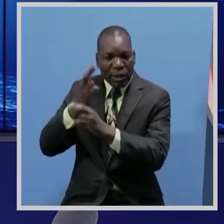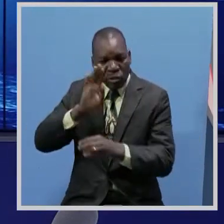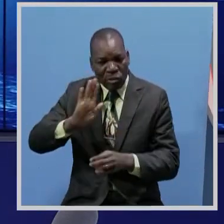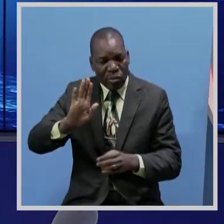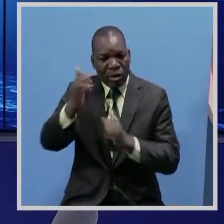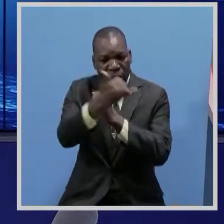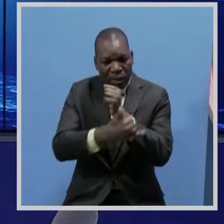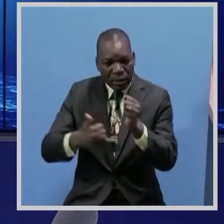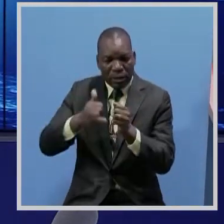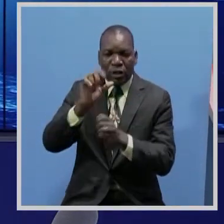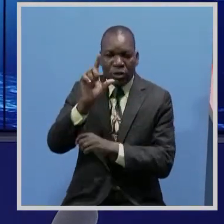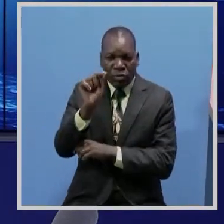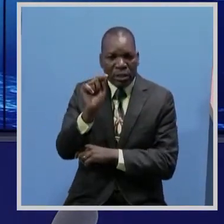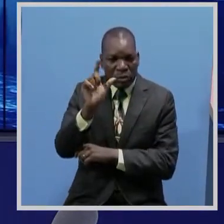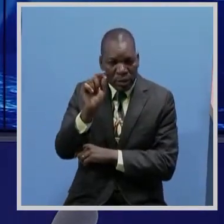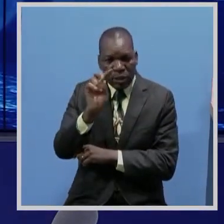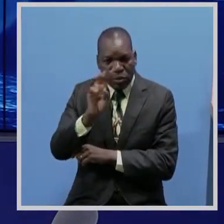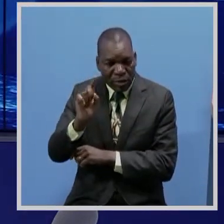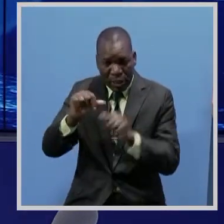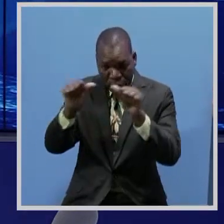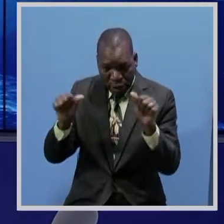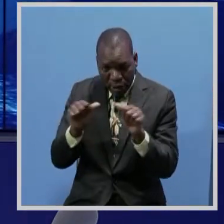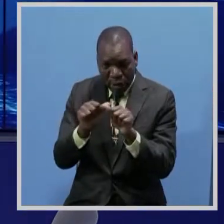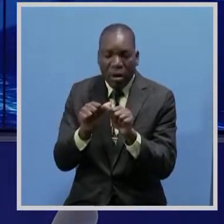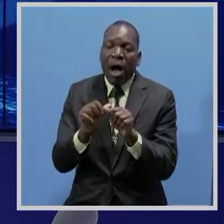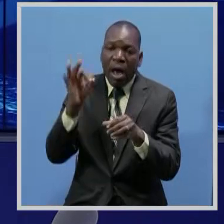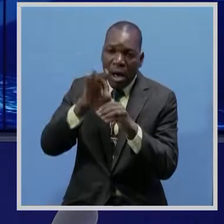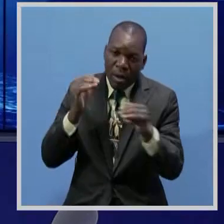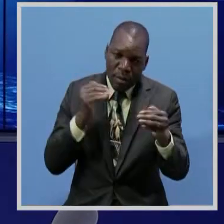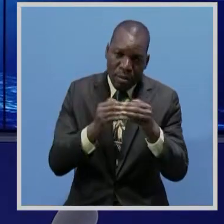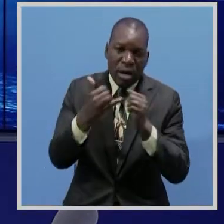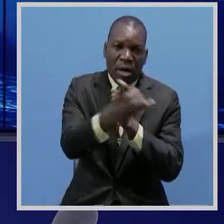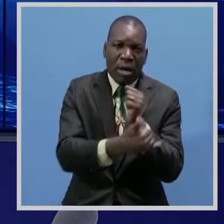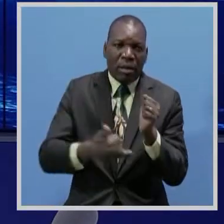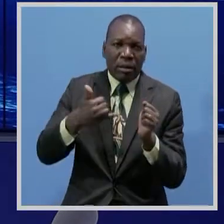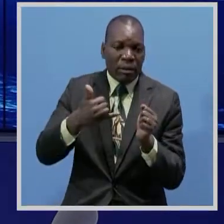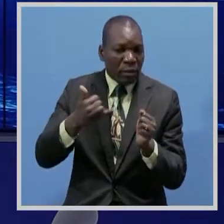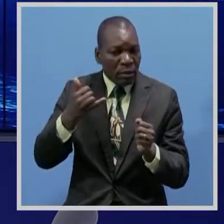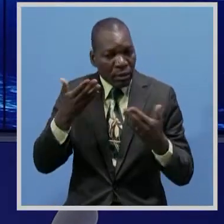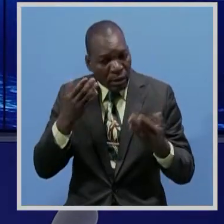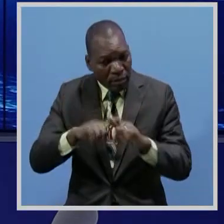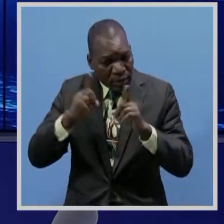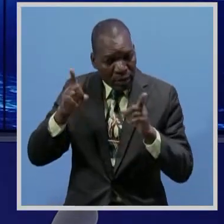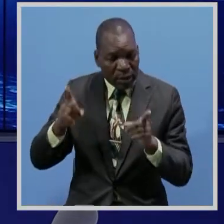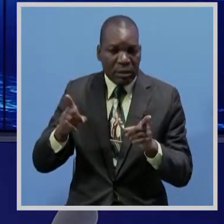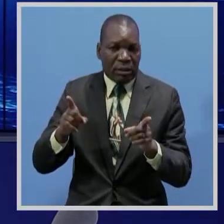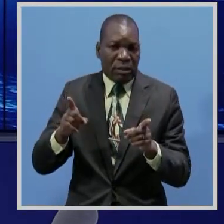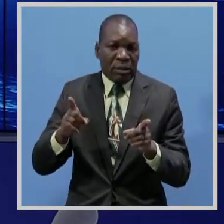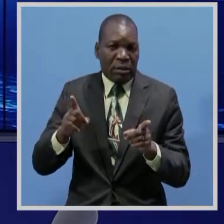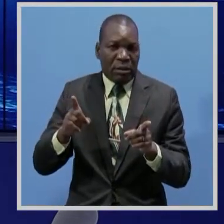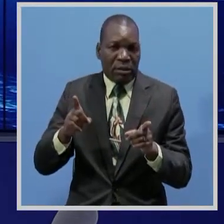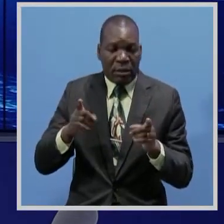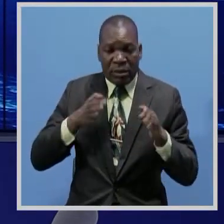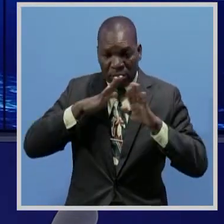the country heads to the 2021 general election. President Lungu says this should, however, not be done at the expense